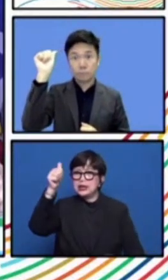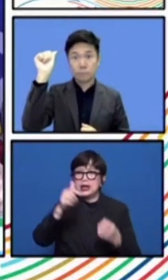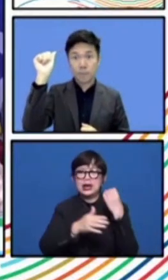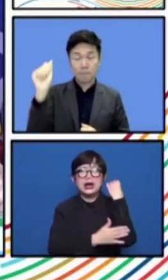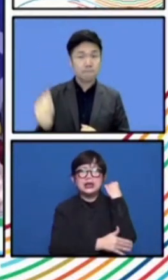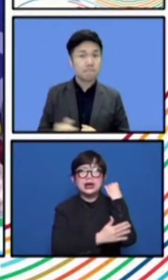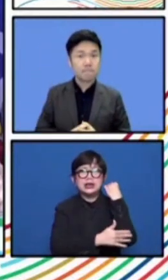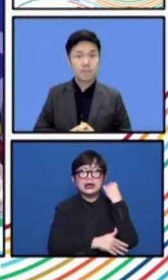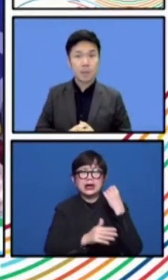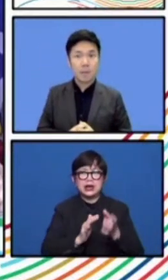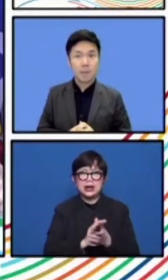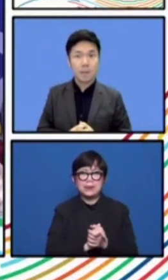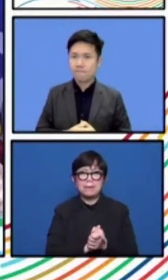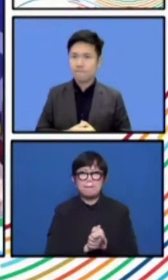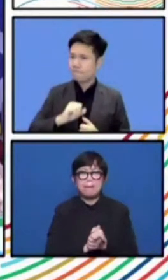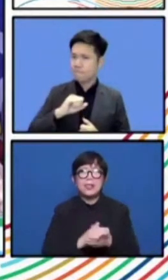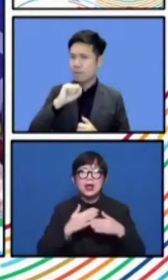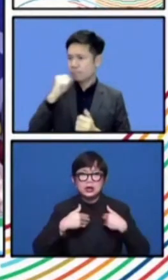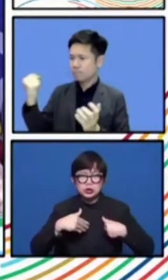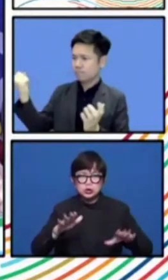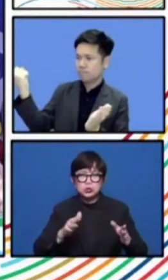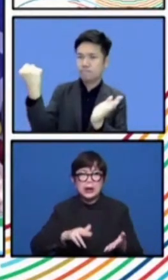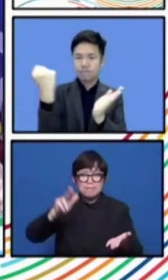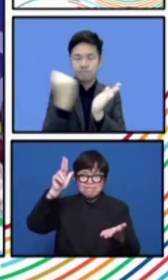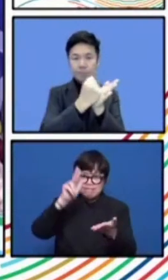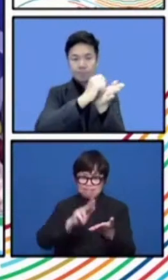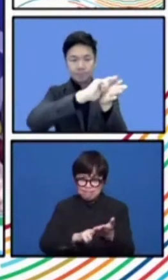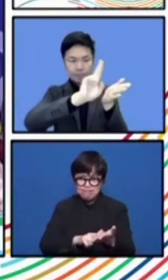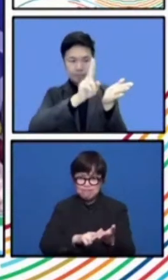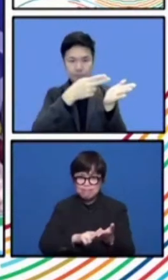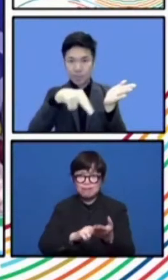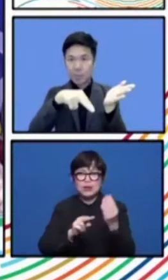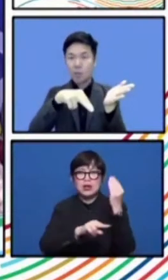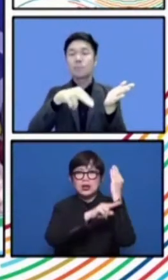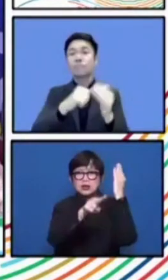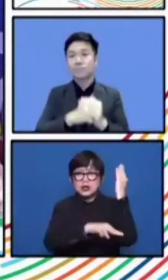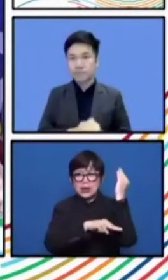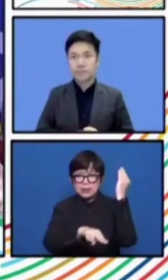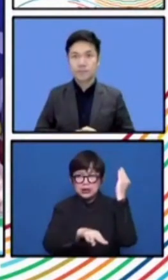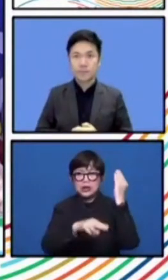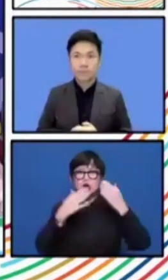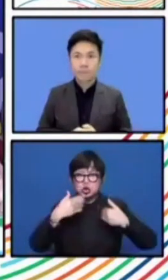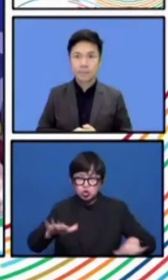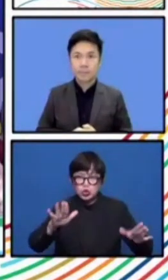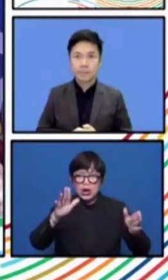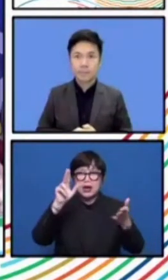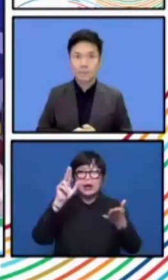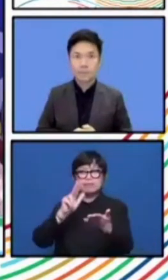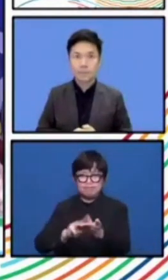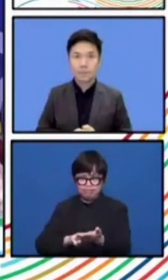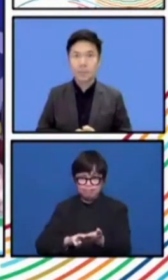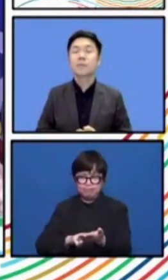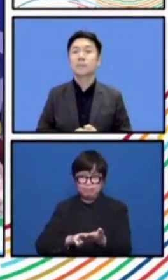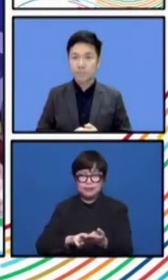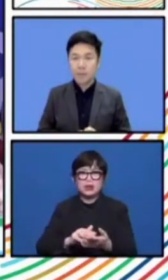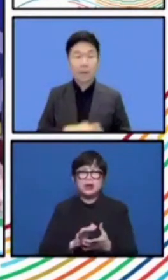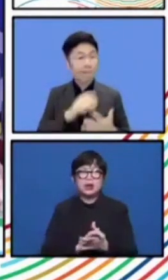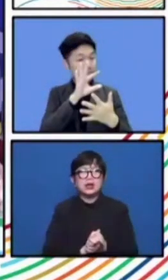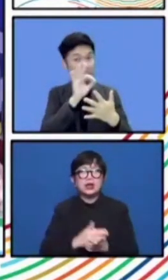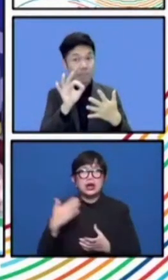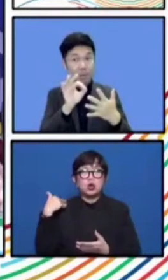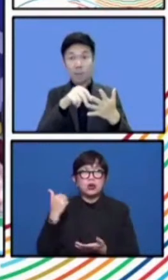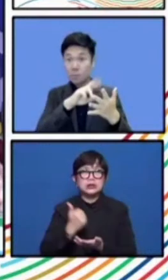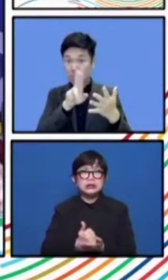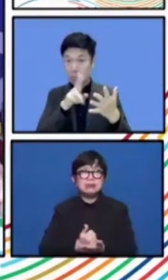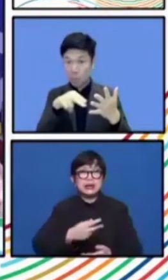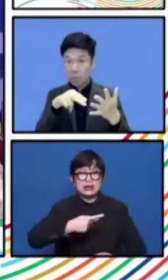ratified this uncrpd and one of the obligation under this uncrpd was to align domestic